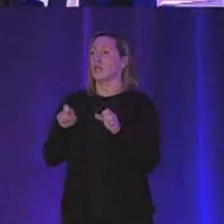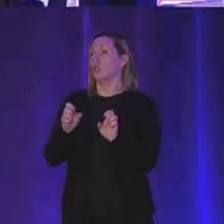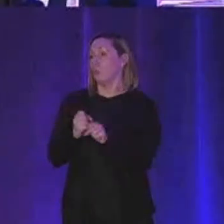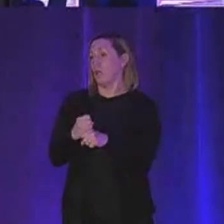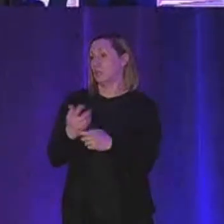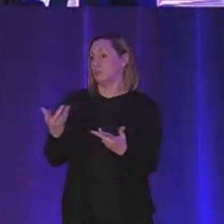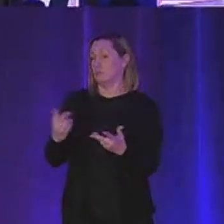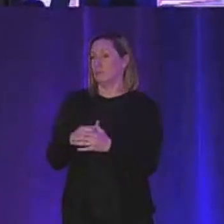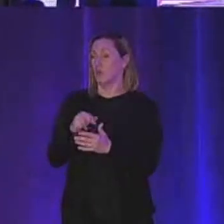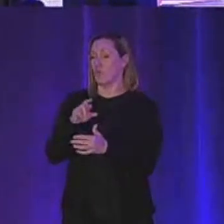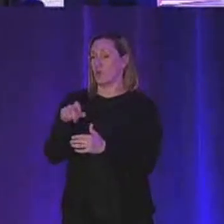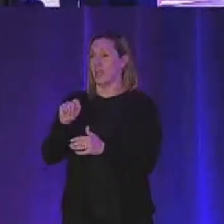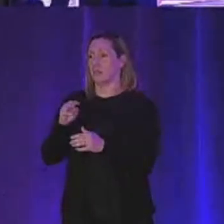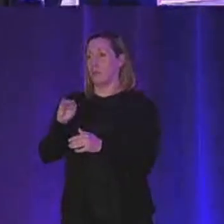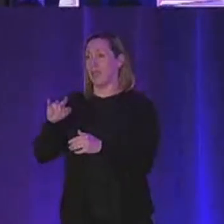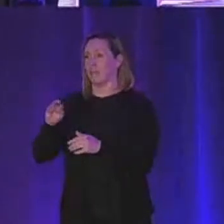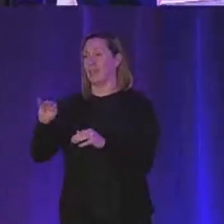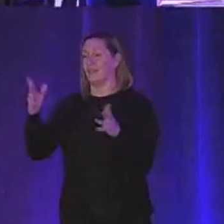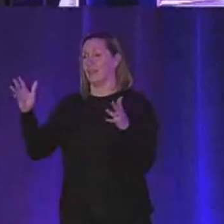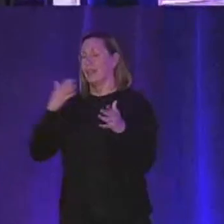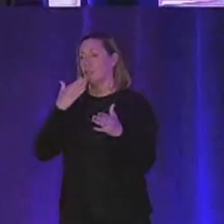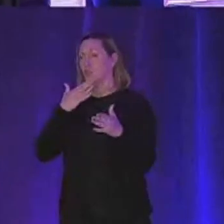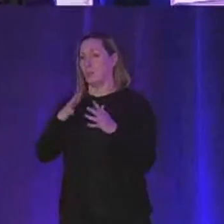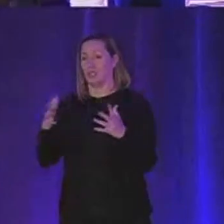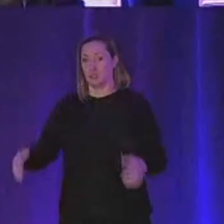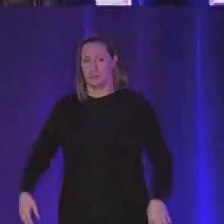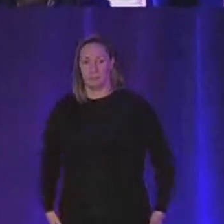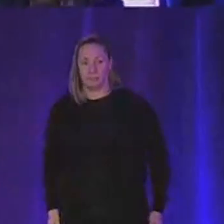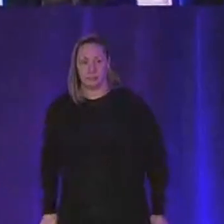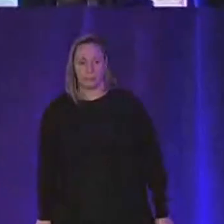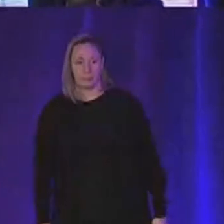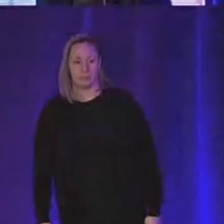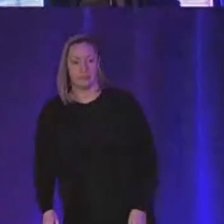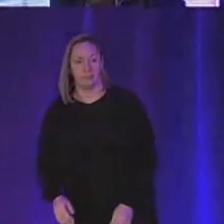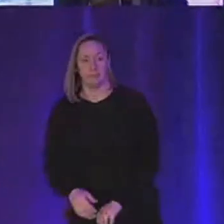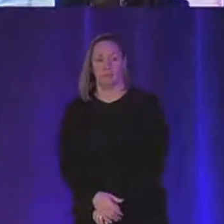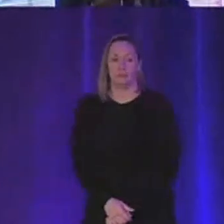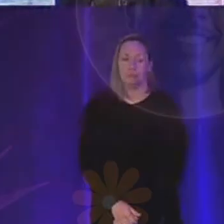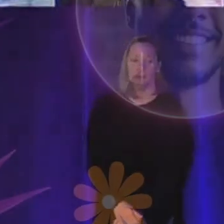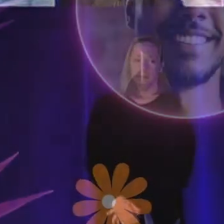can you build? React Miami, thank you so much for having me. This has been an absolute pleasure.